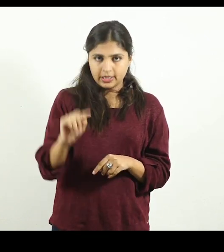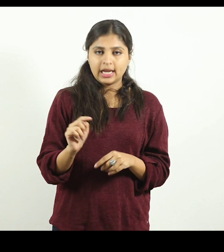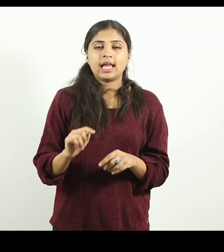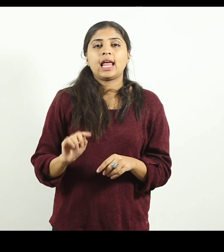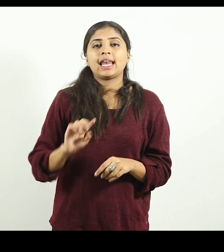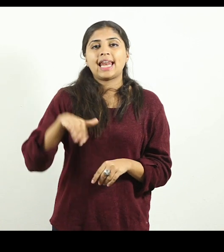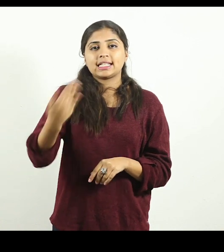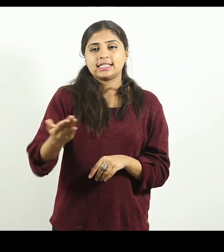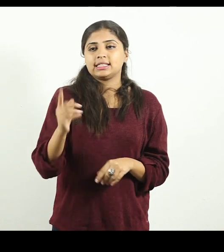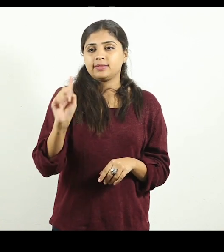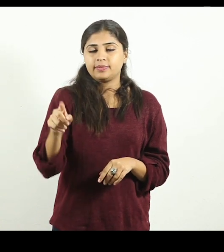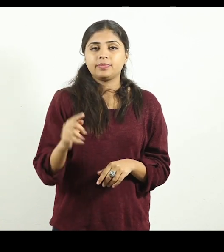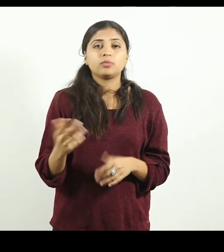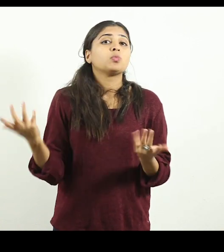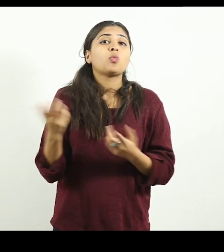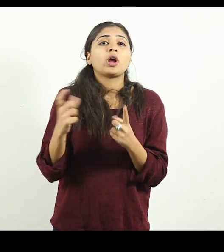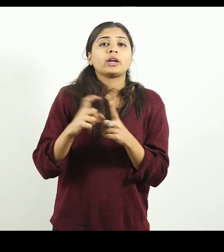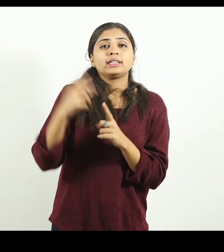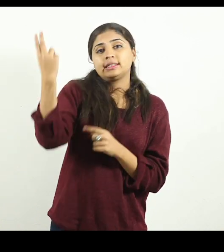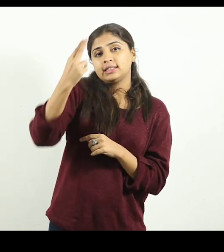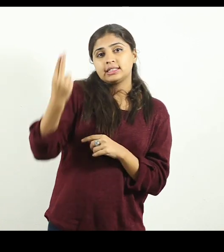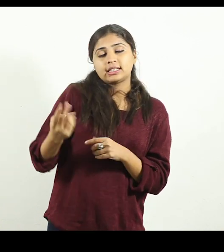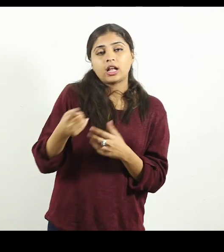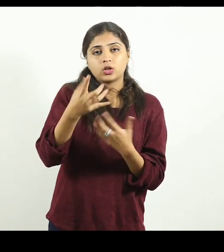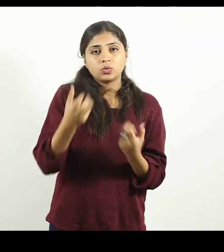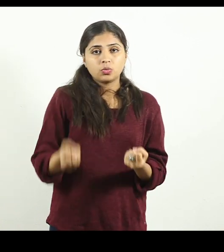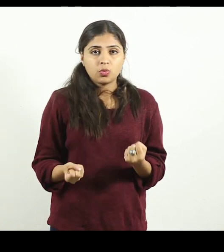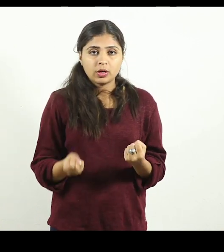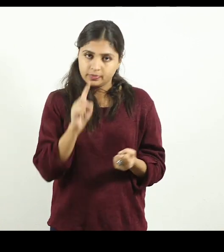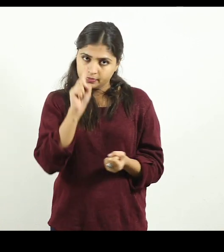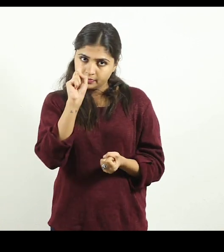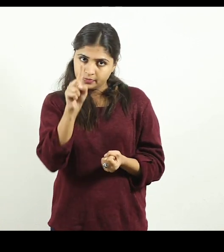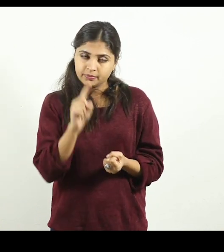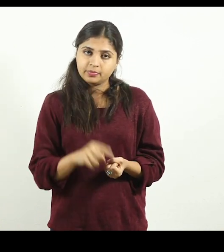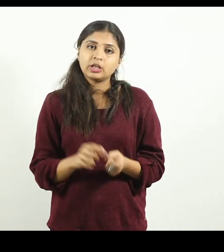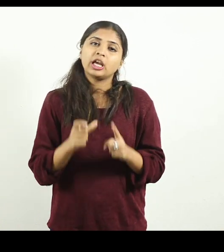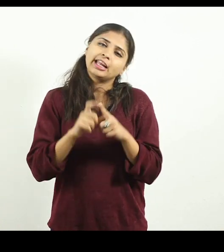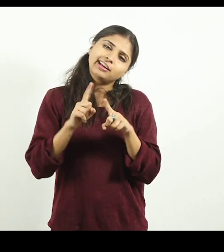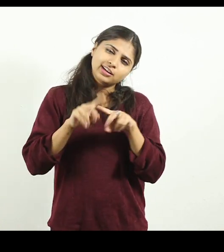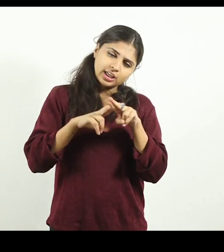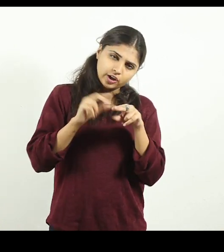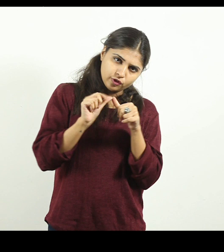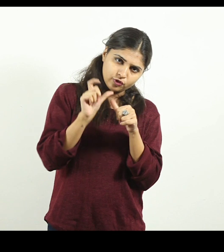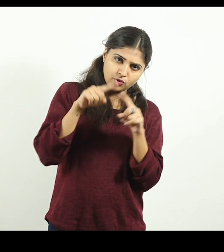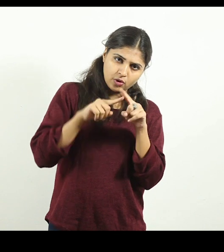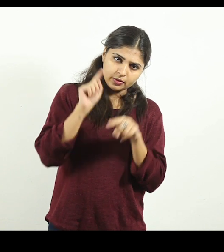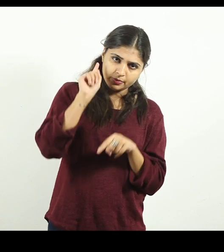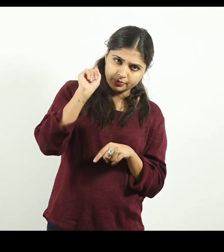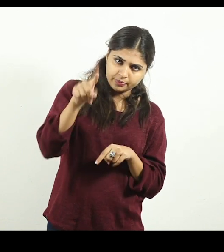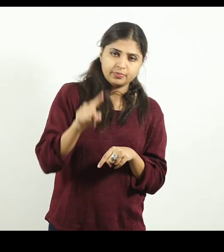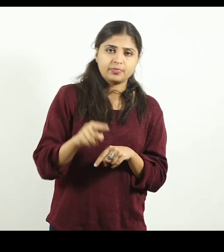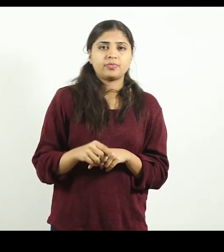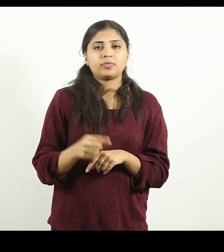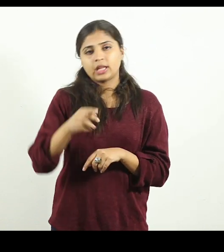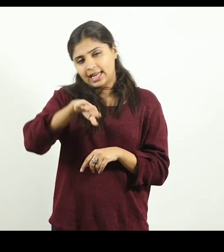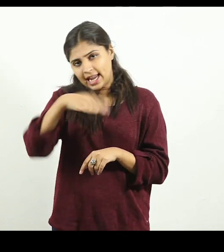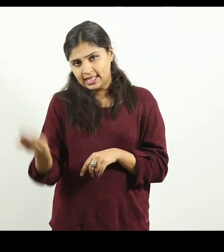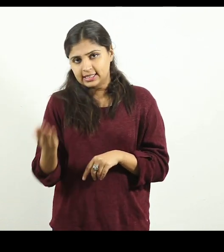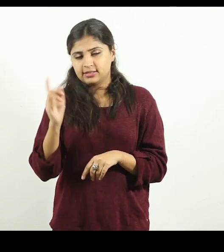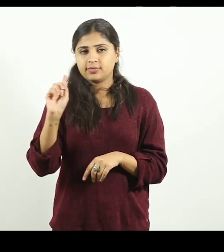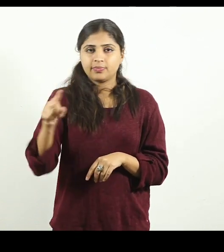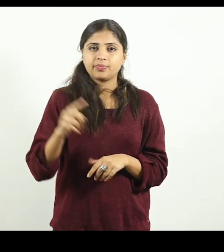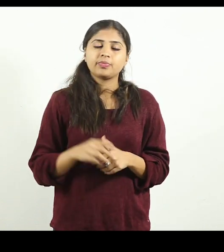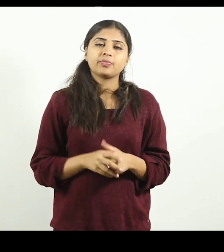click Next. Choose which style you would like your form to use. Leave this at the default, clouds, and click